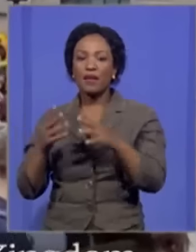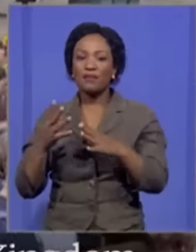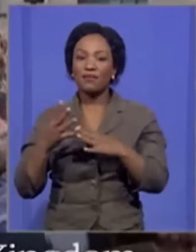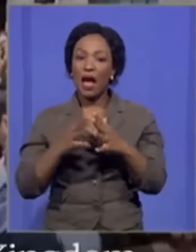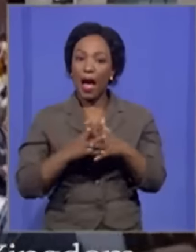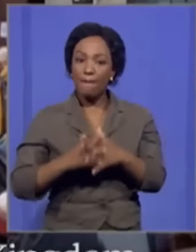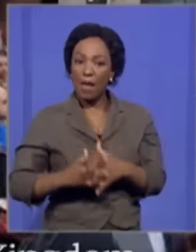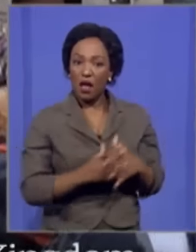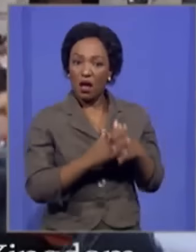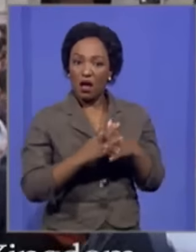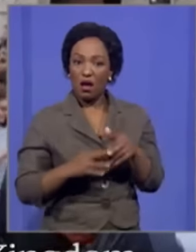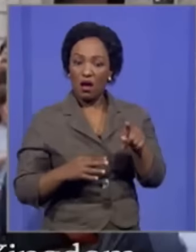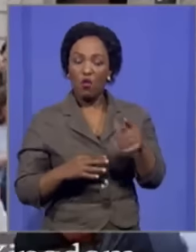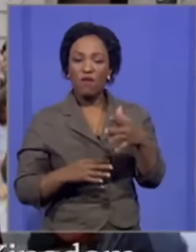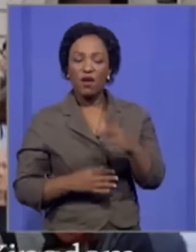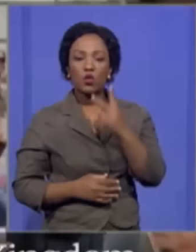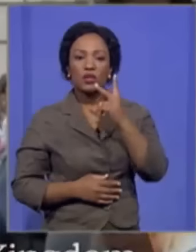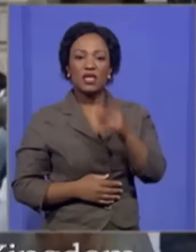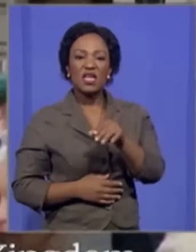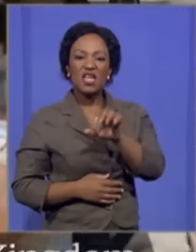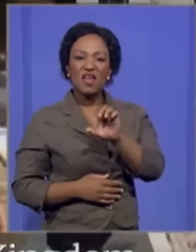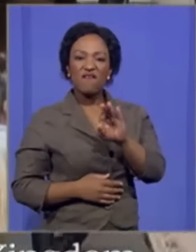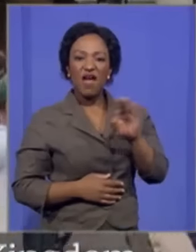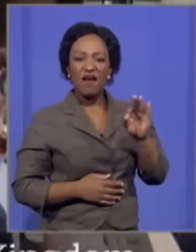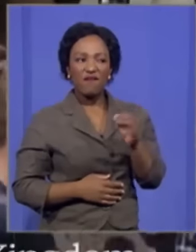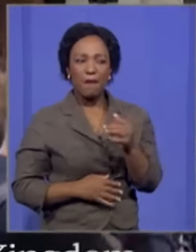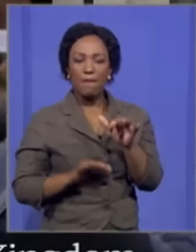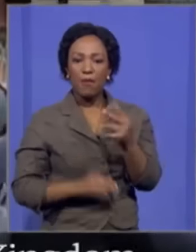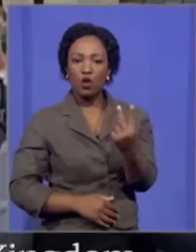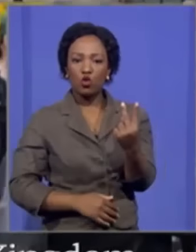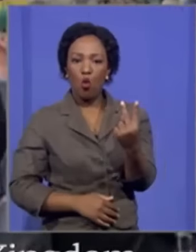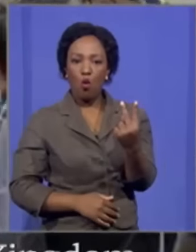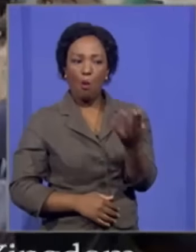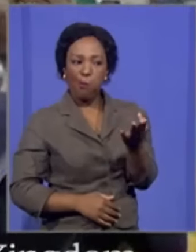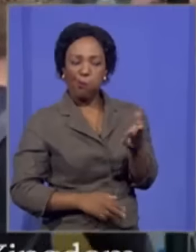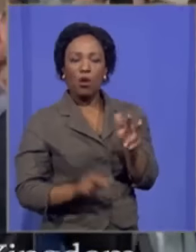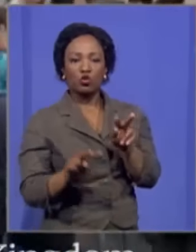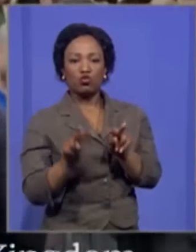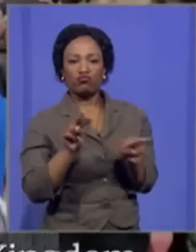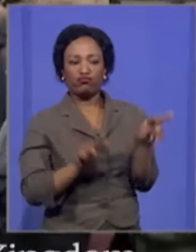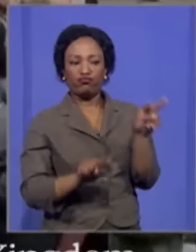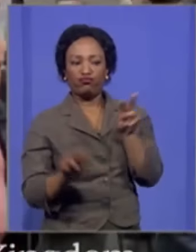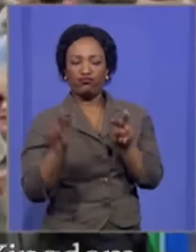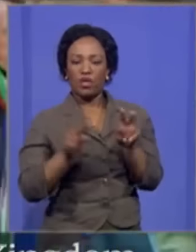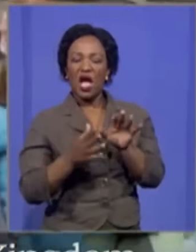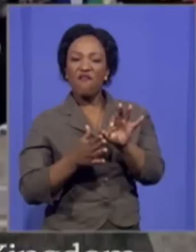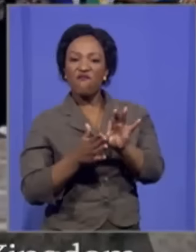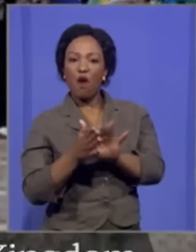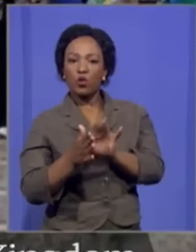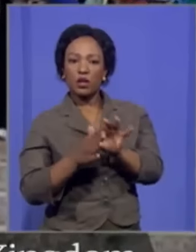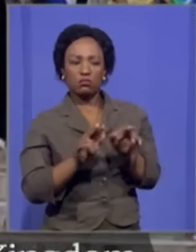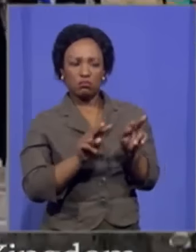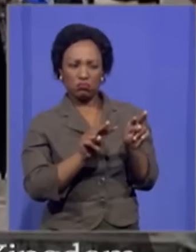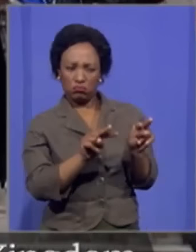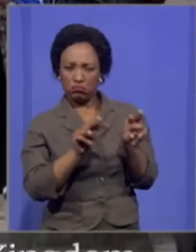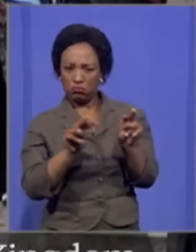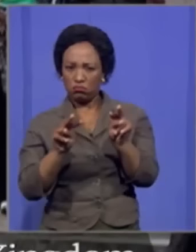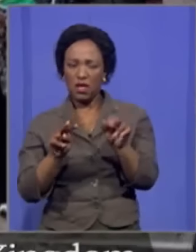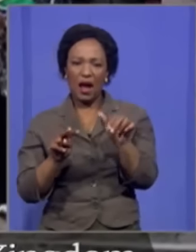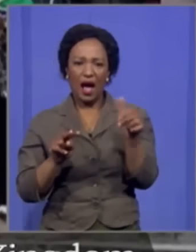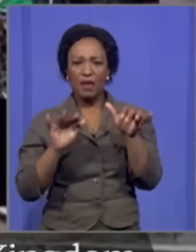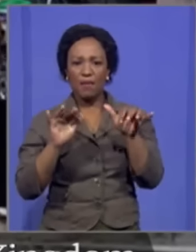bone e le EFF e nang batho ba babedi ba ne ba lebeletse dikgetho le ba bang hape batho ba ikemetseng e ka